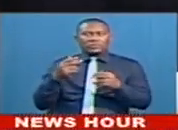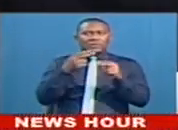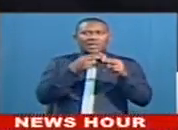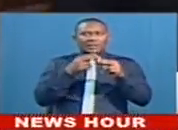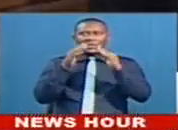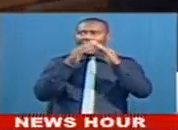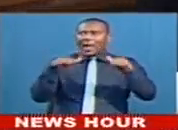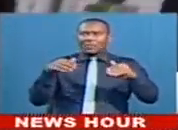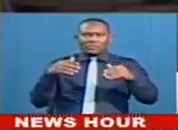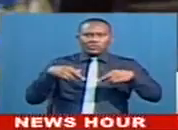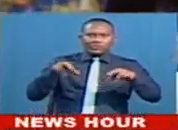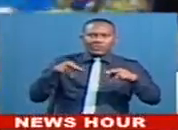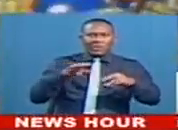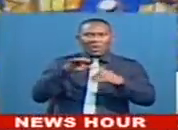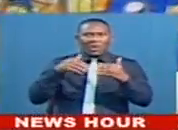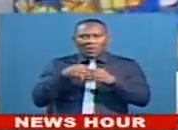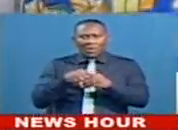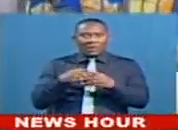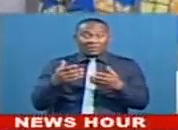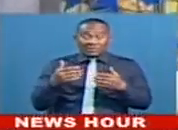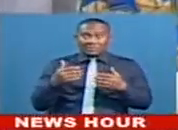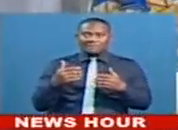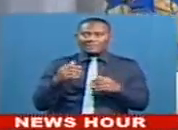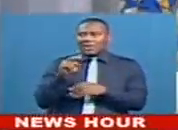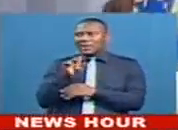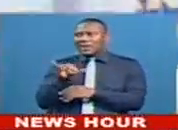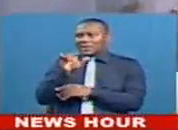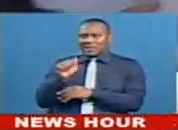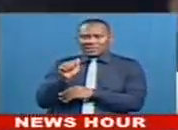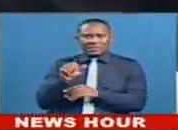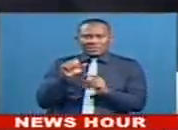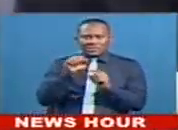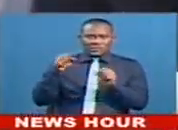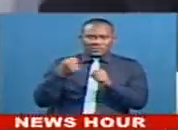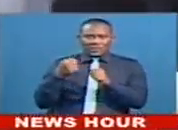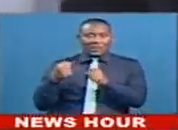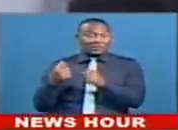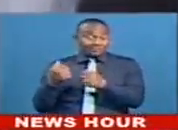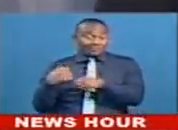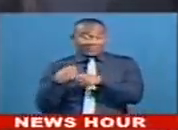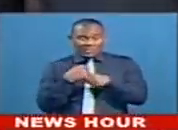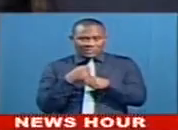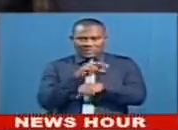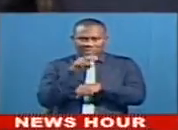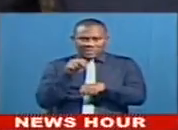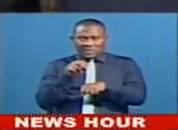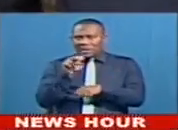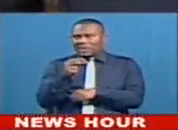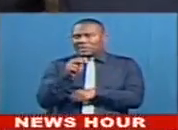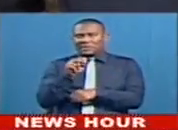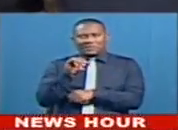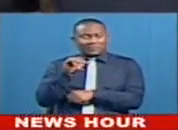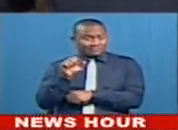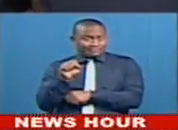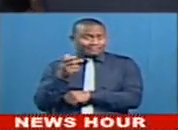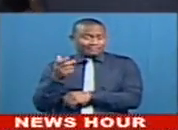because state institutions, including the NIA, Social Security and National Insurance Trust,